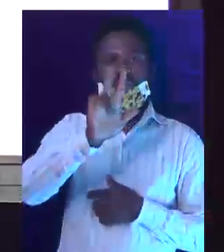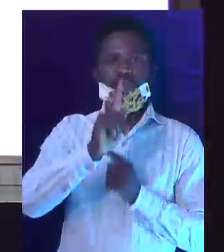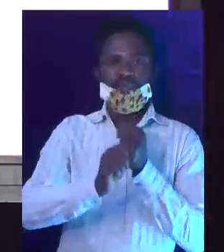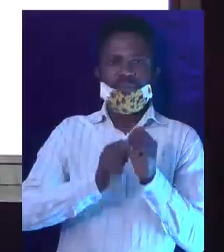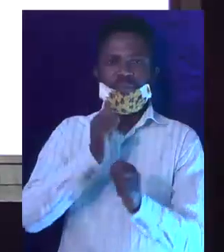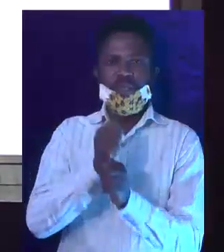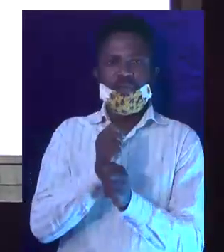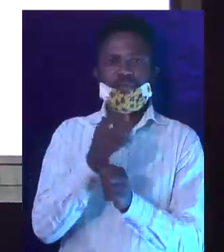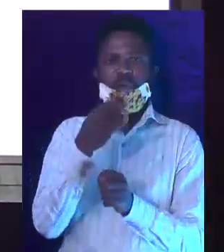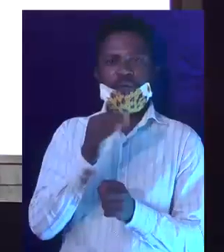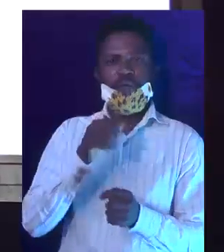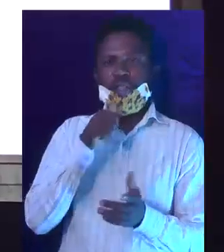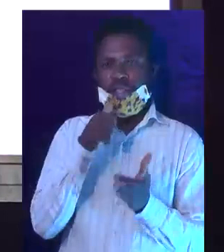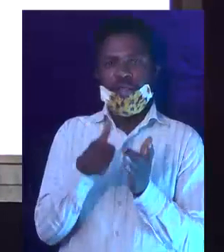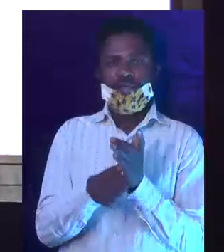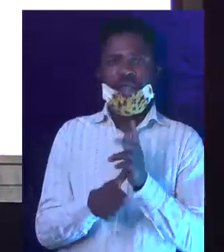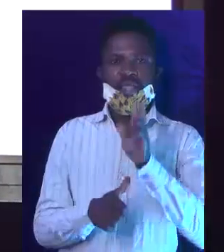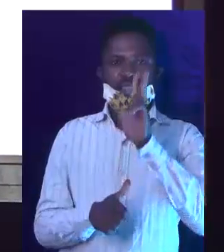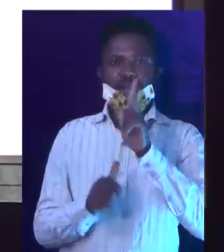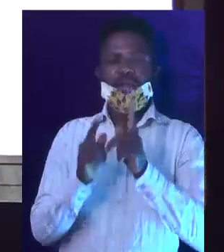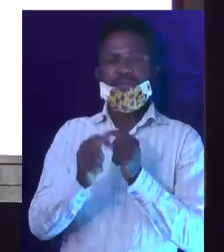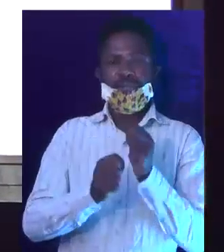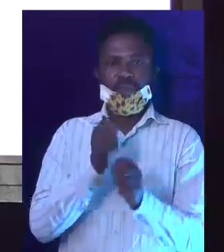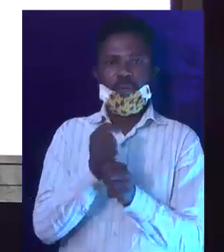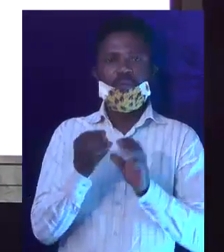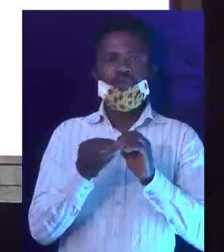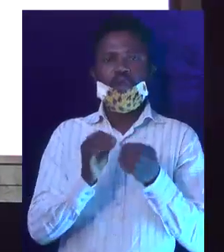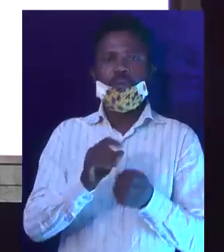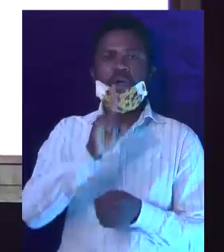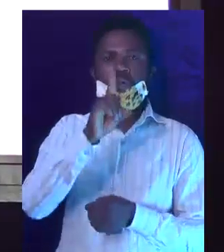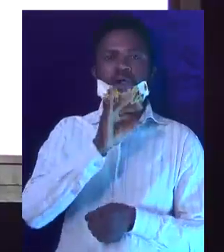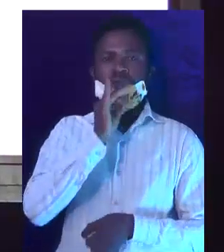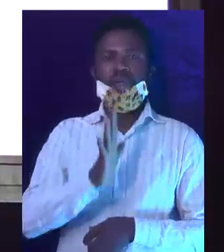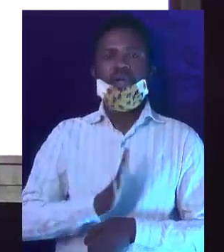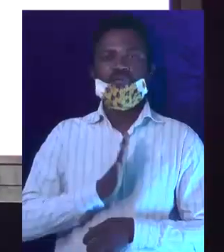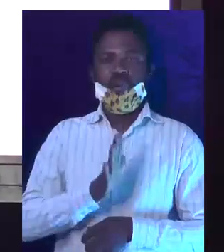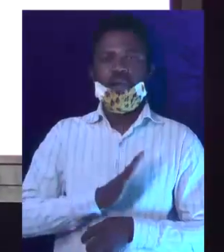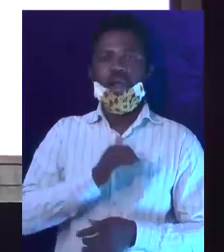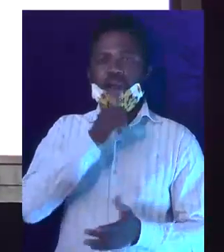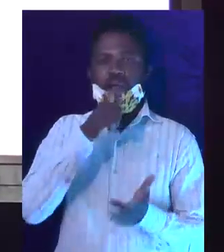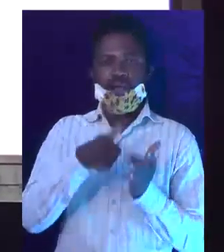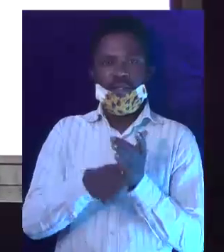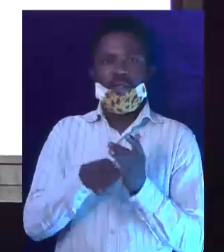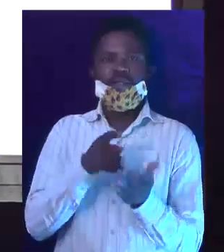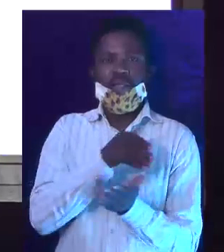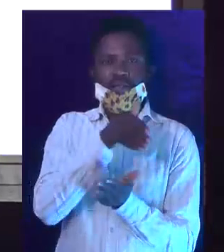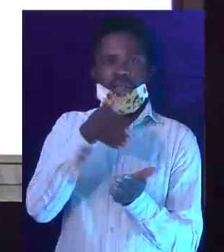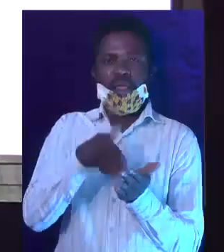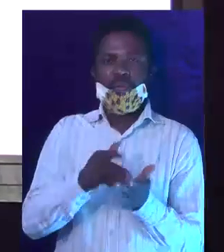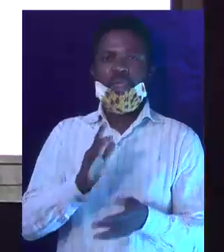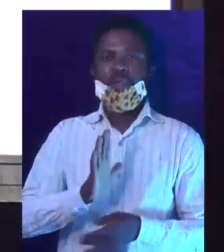types of letters. We have 3 types of letters. The first one is the formal letters,